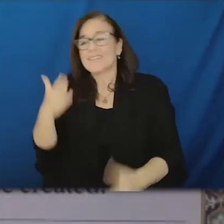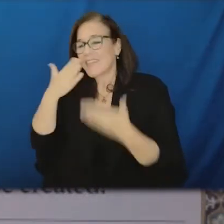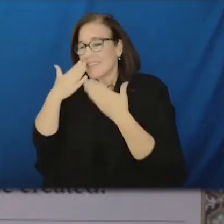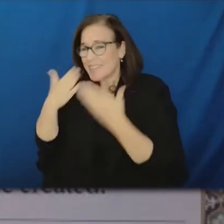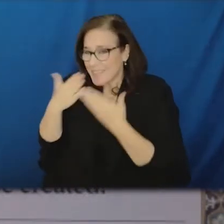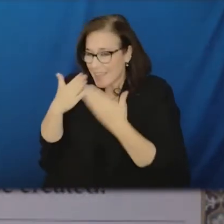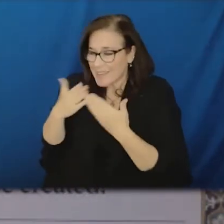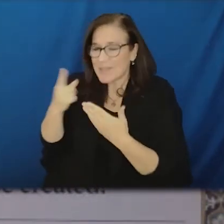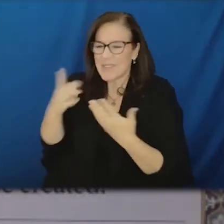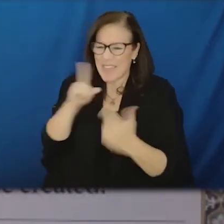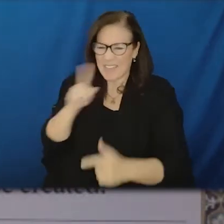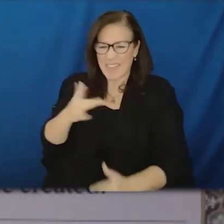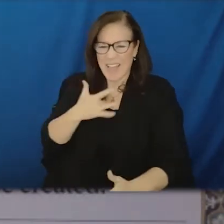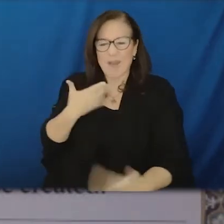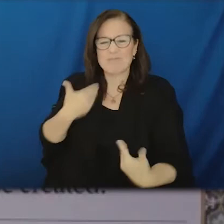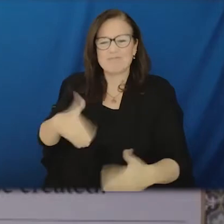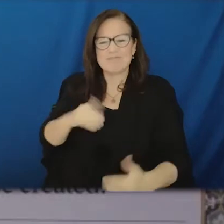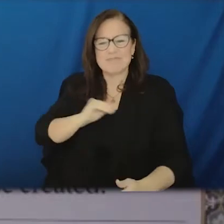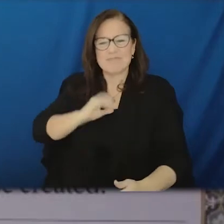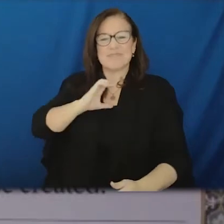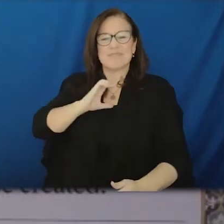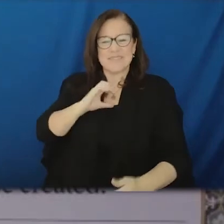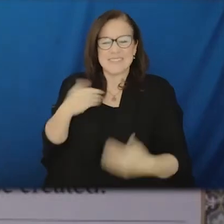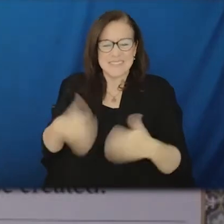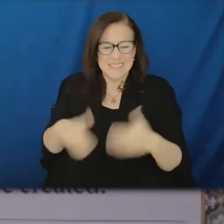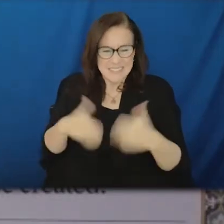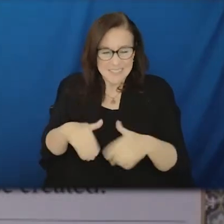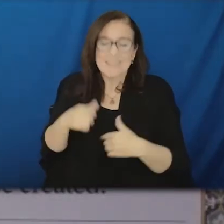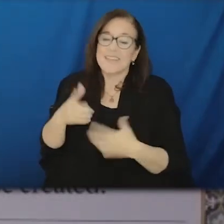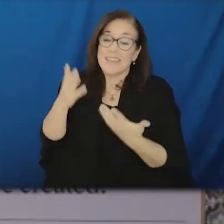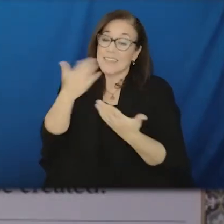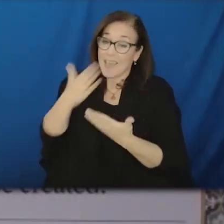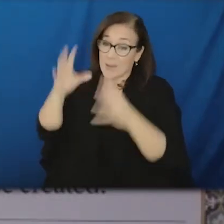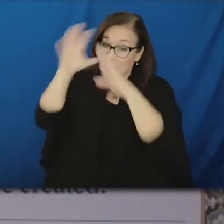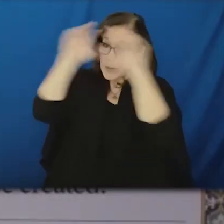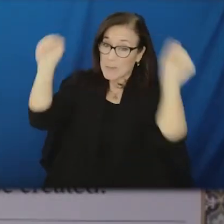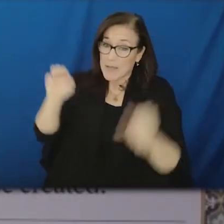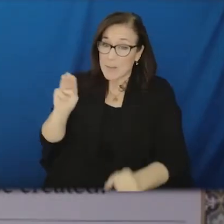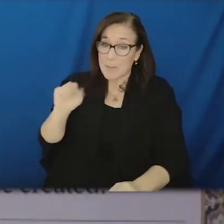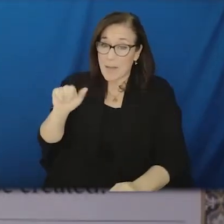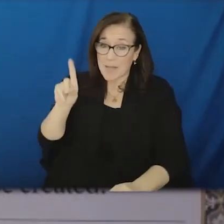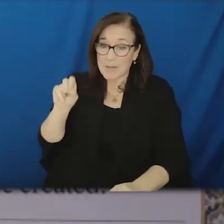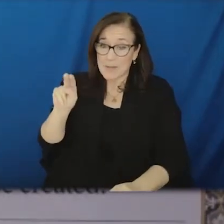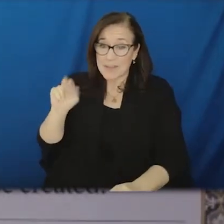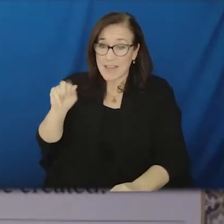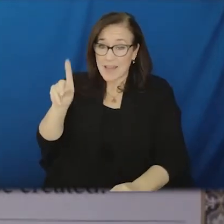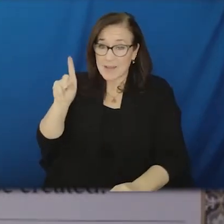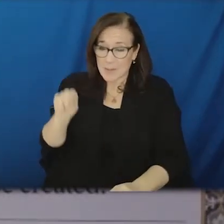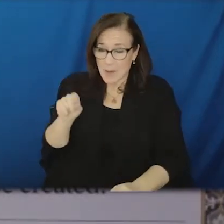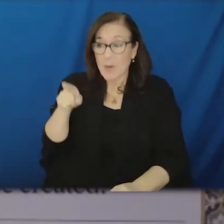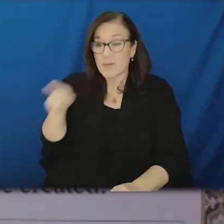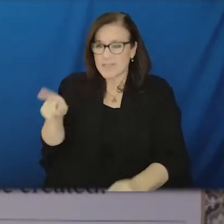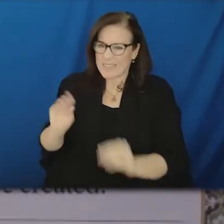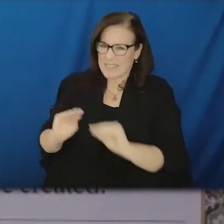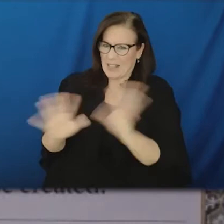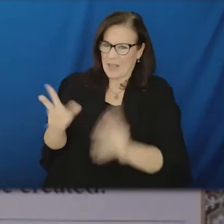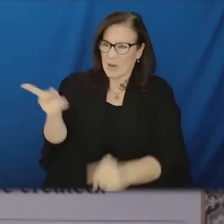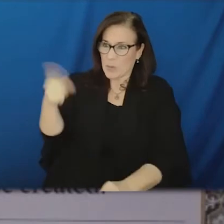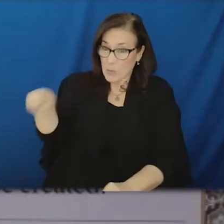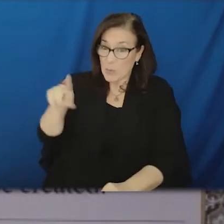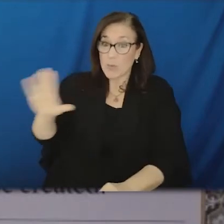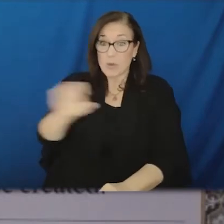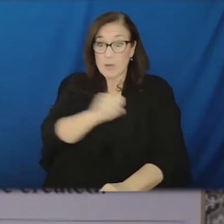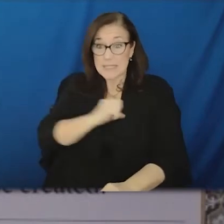And I want to thank you, Superintendent Maldonado. You made it clear once again that you and the staff are 100% focused on